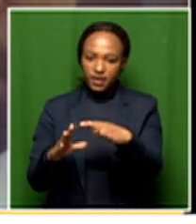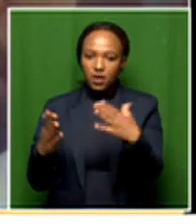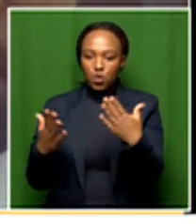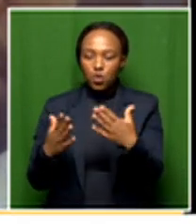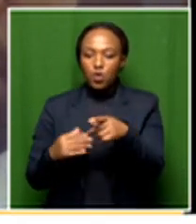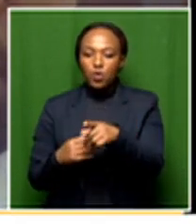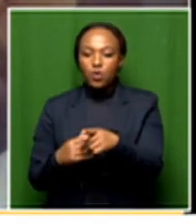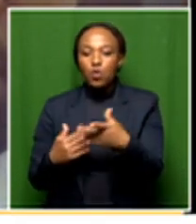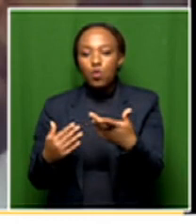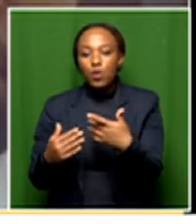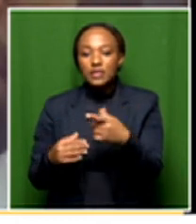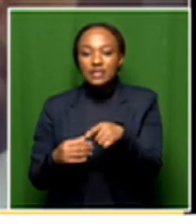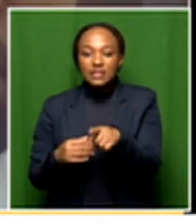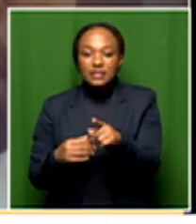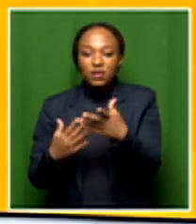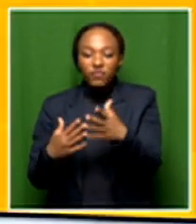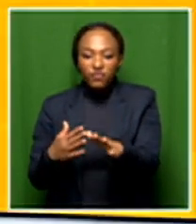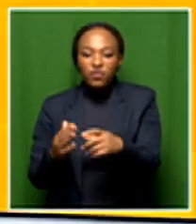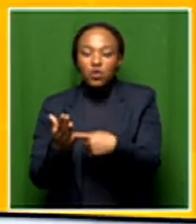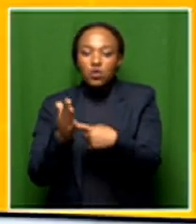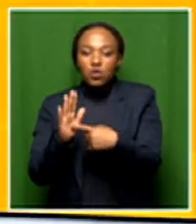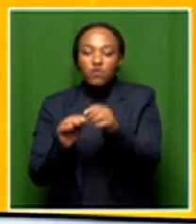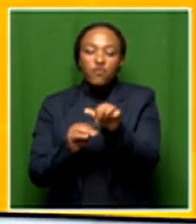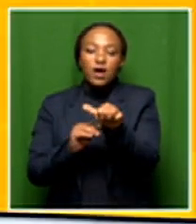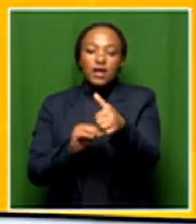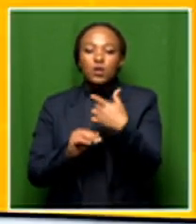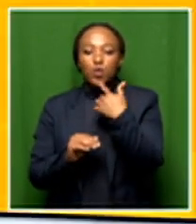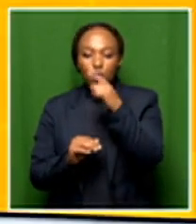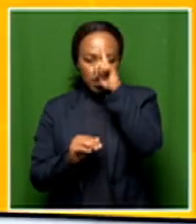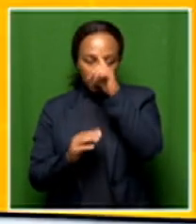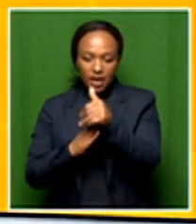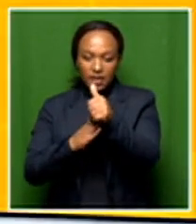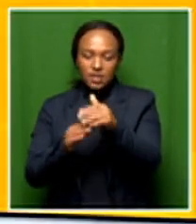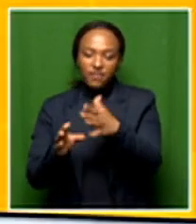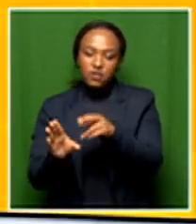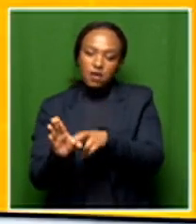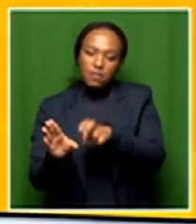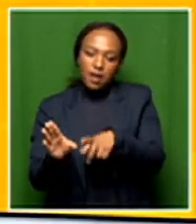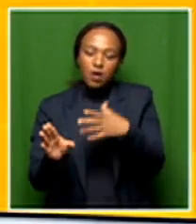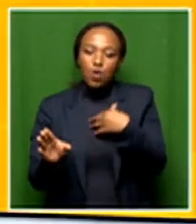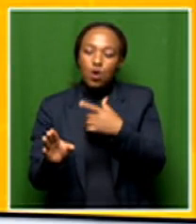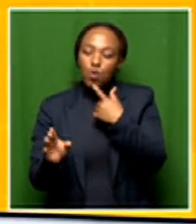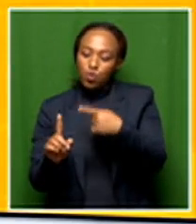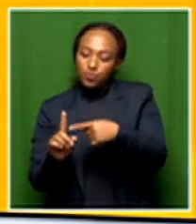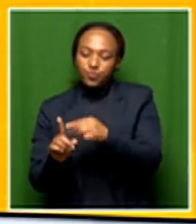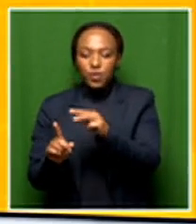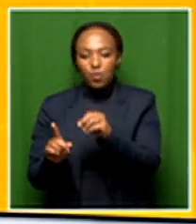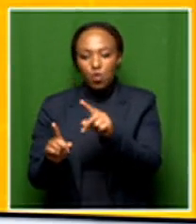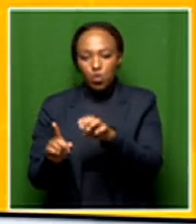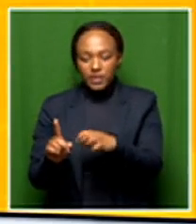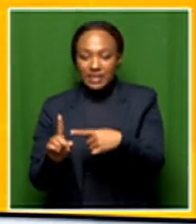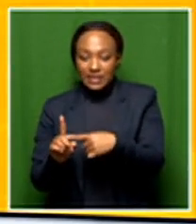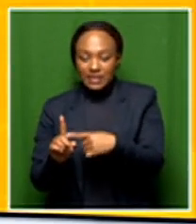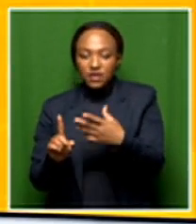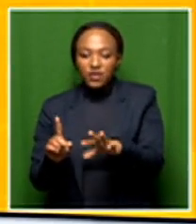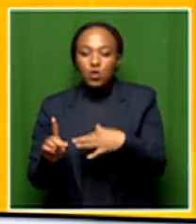in the latest installment of another black leader departing the party in the form of John Moodey. And we were,